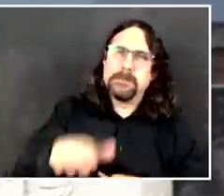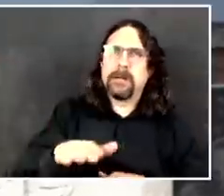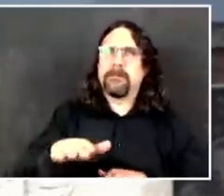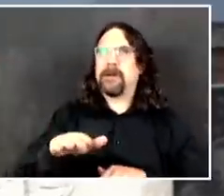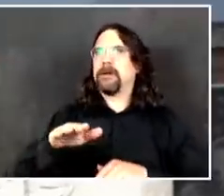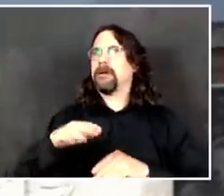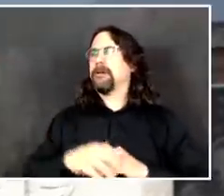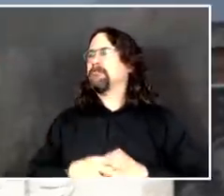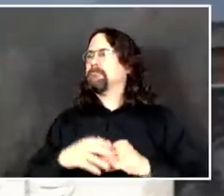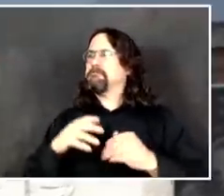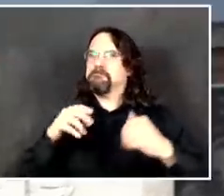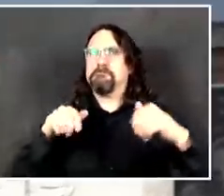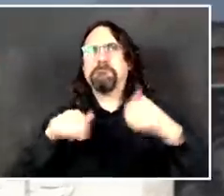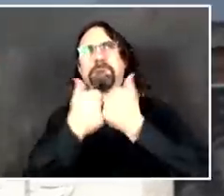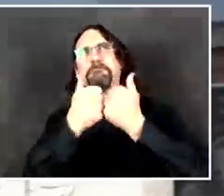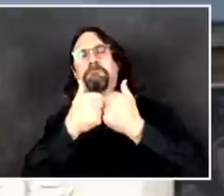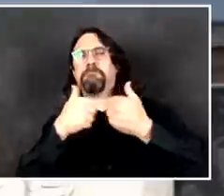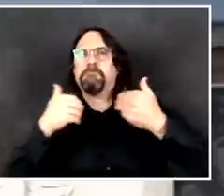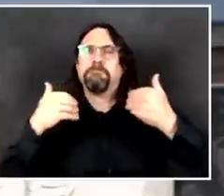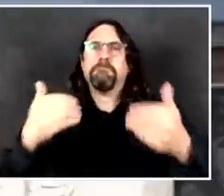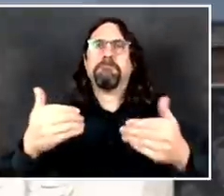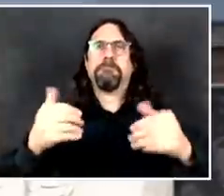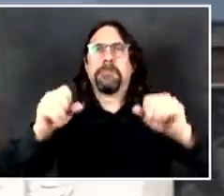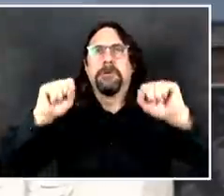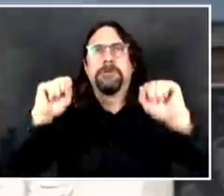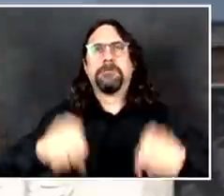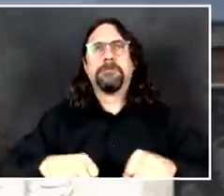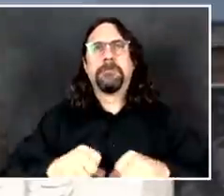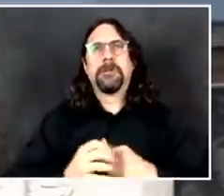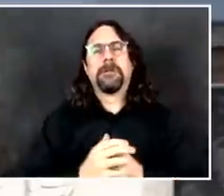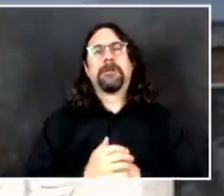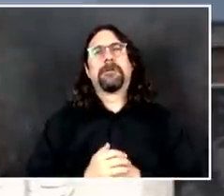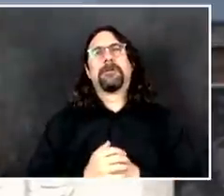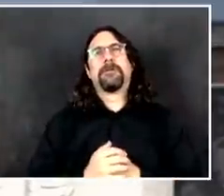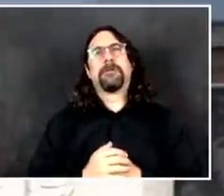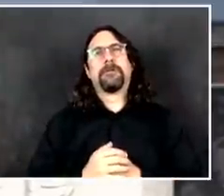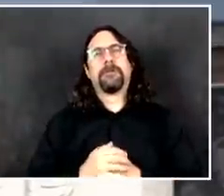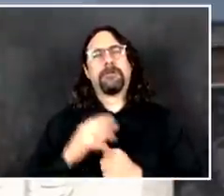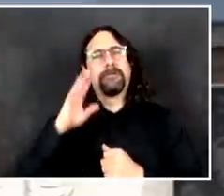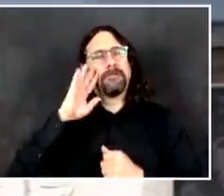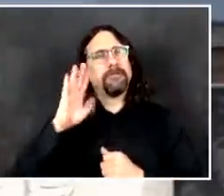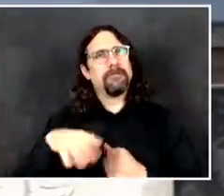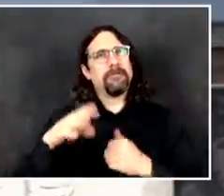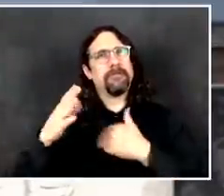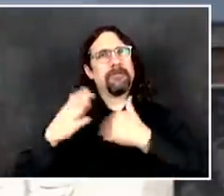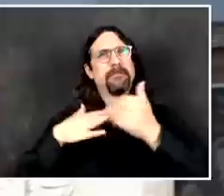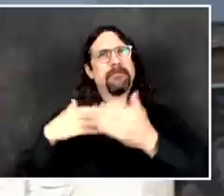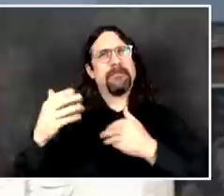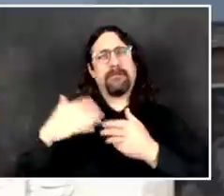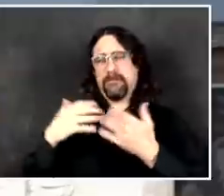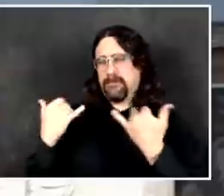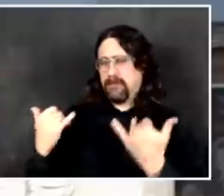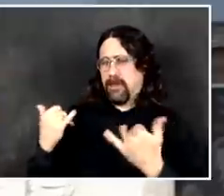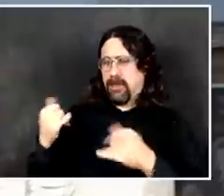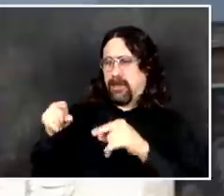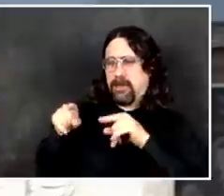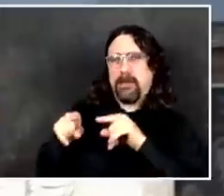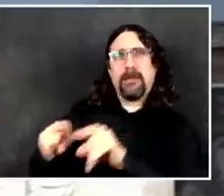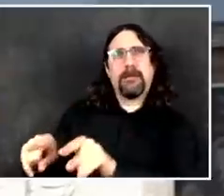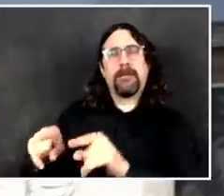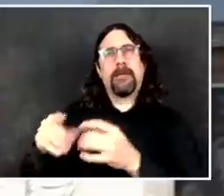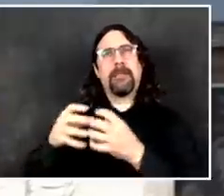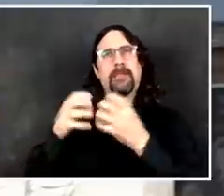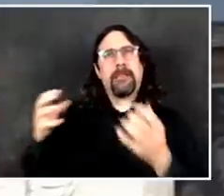there has been, how much loss there has been. But that has not stopped New Yorkers from doing things big and small to